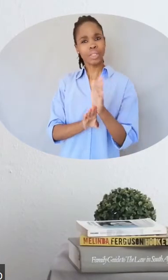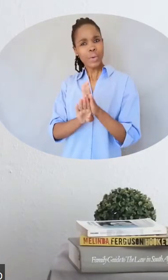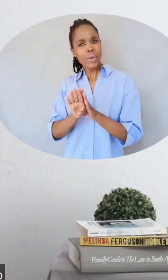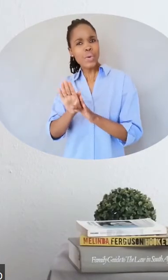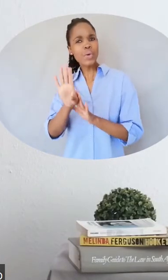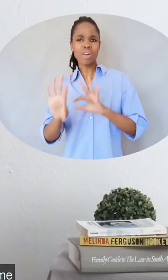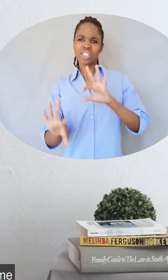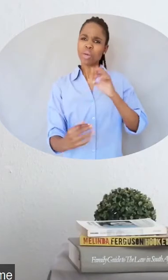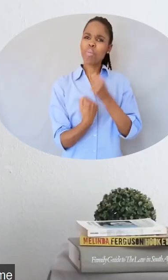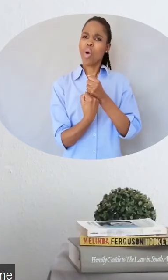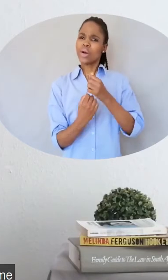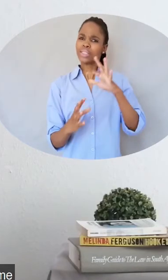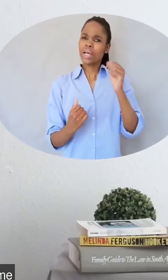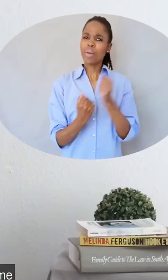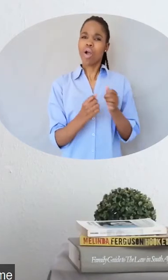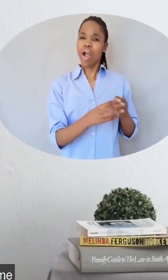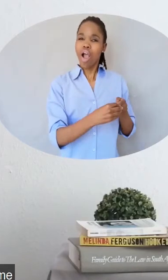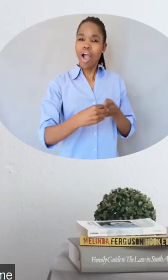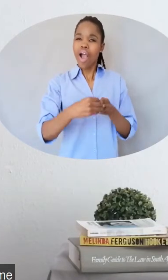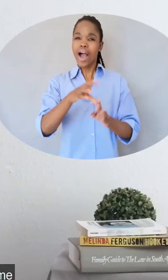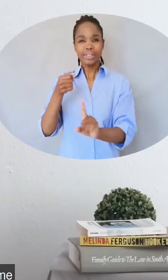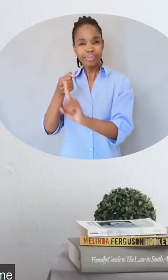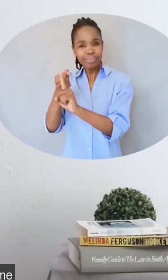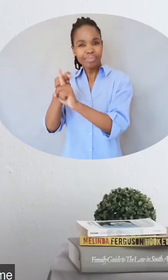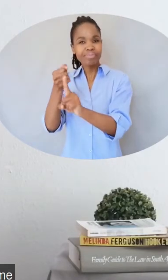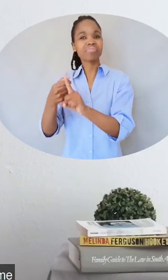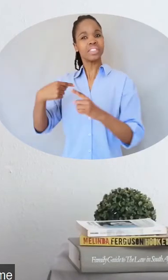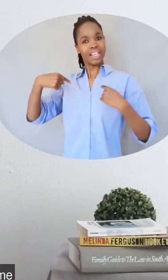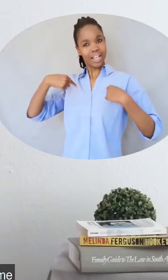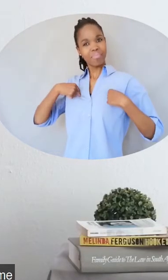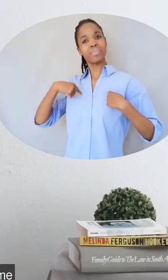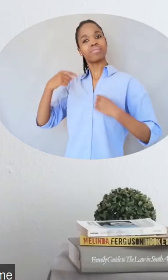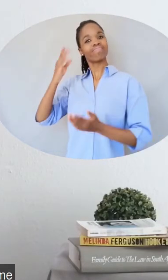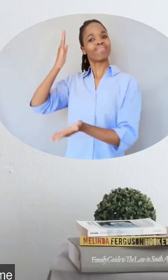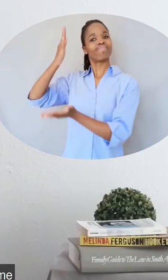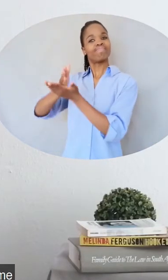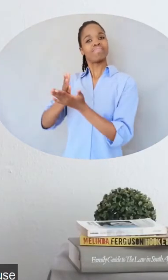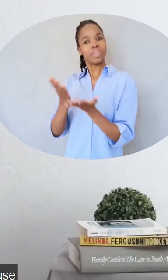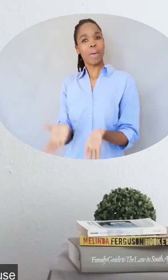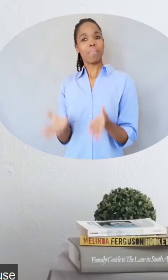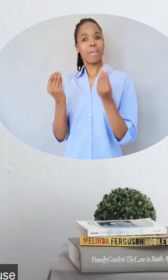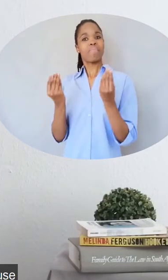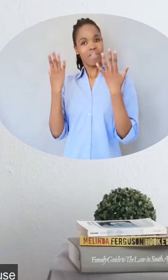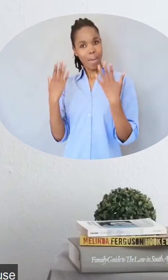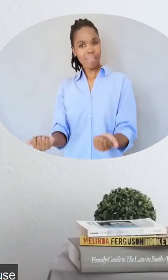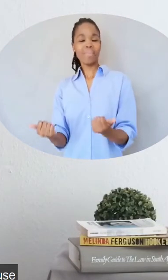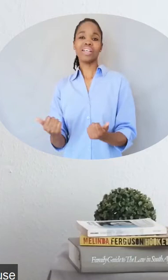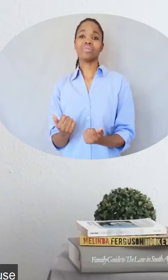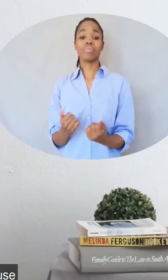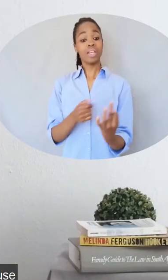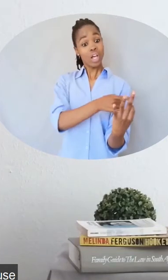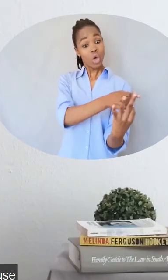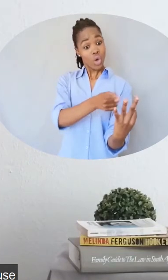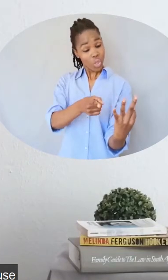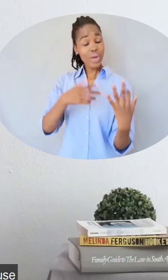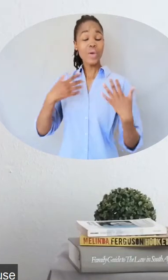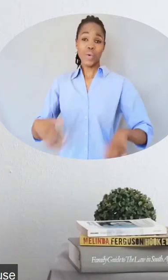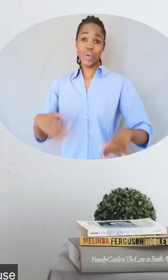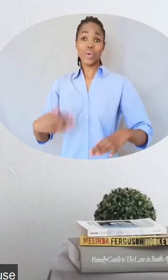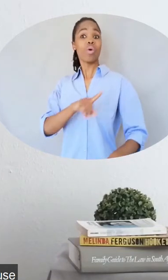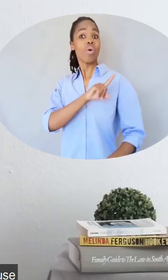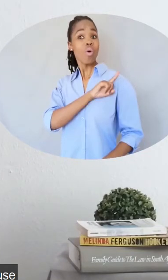helped me and built me up and guided me along the journey. Mentors are important because